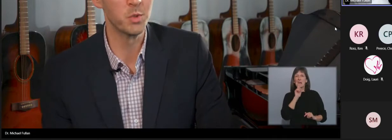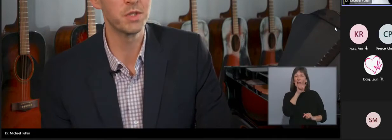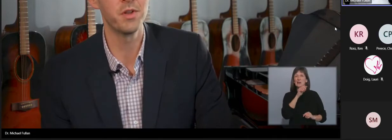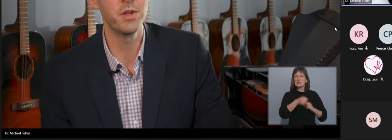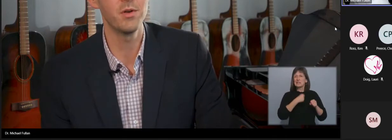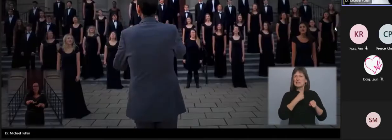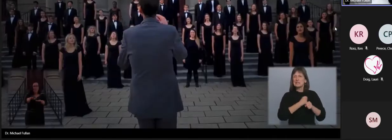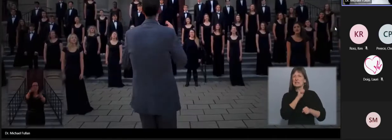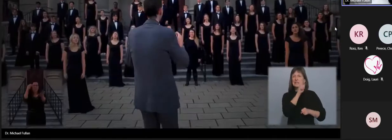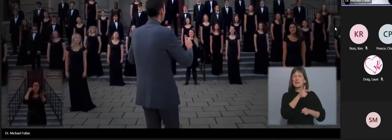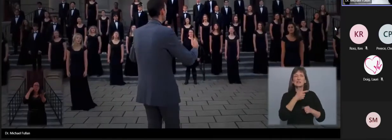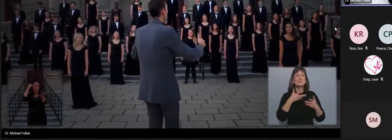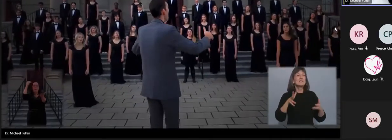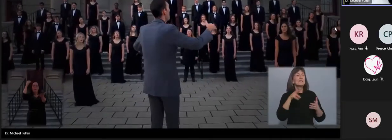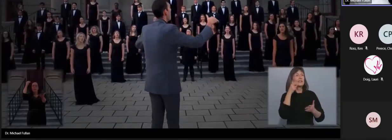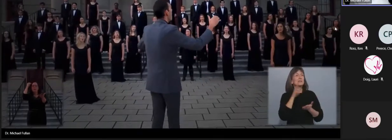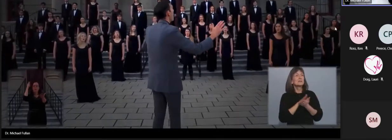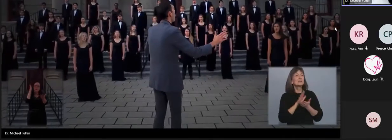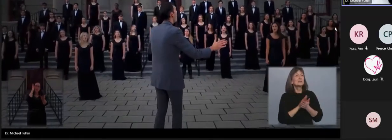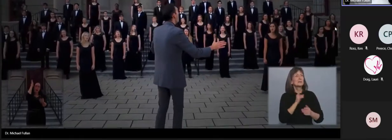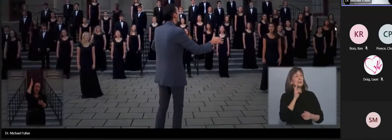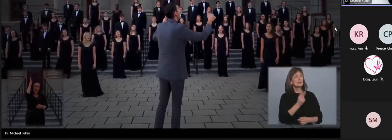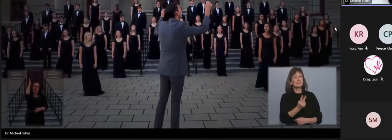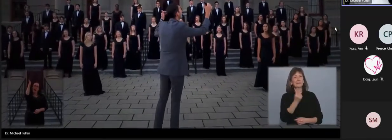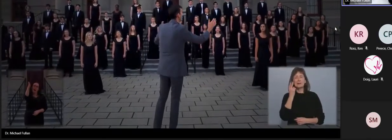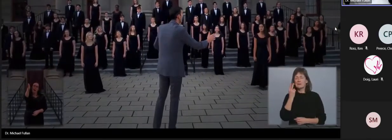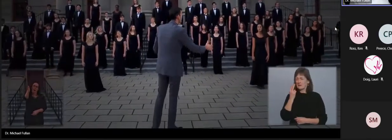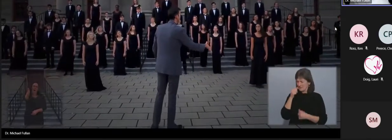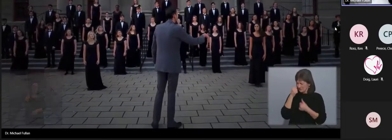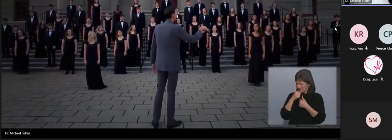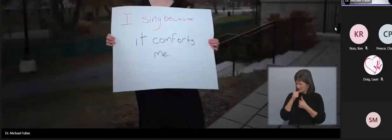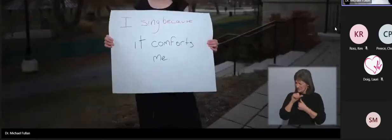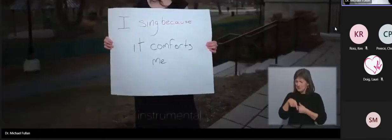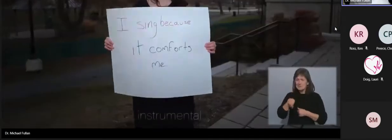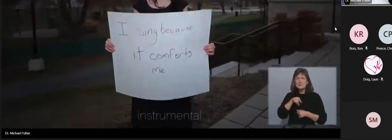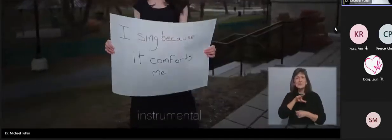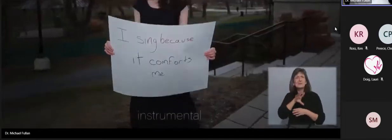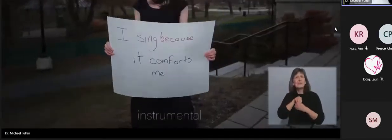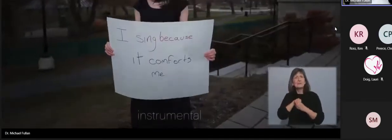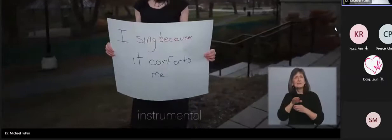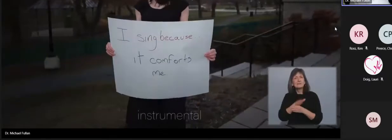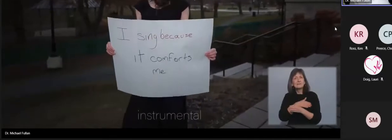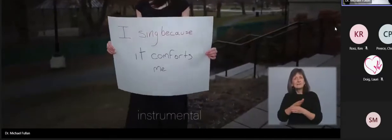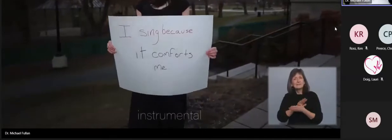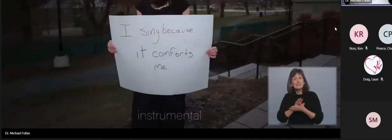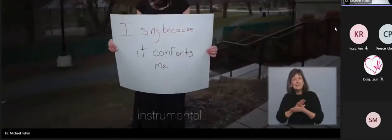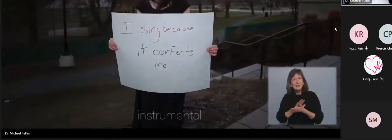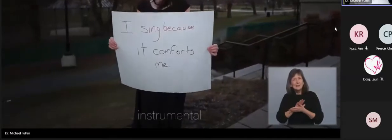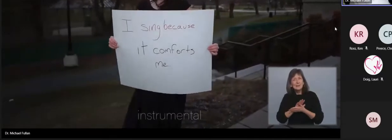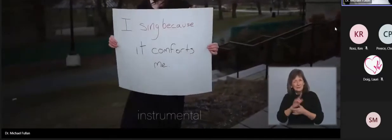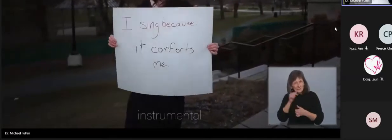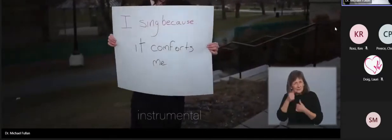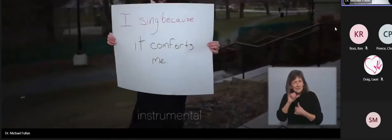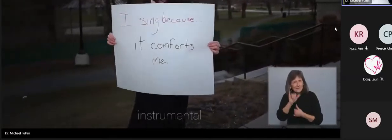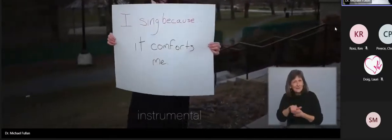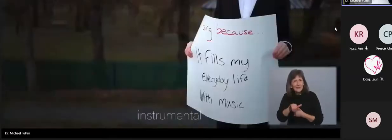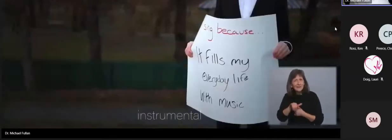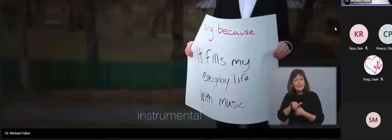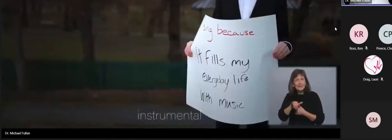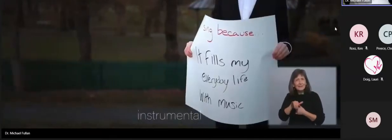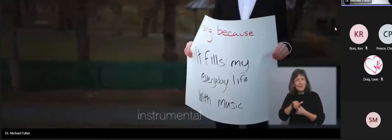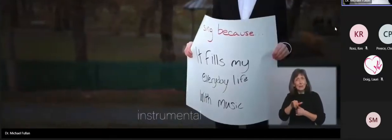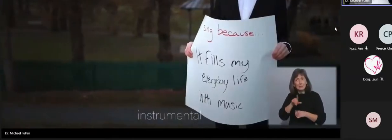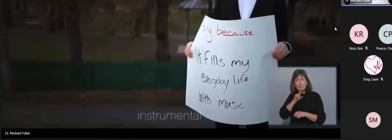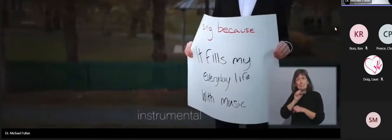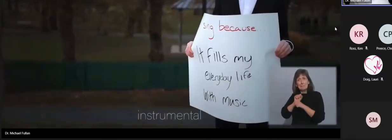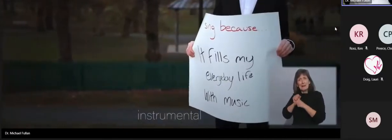school and we made a music video and you remember when we were uh we were doing the video and we actually got to